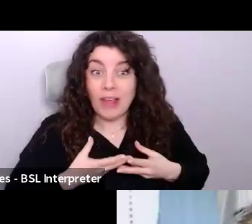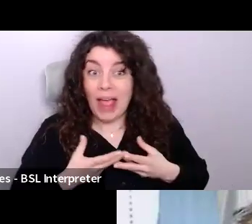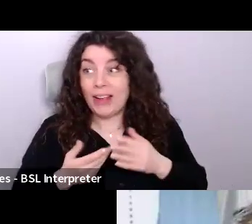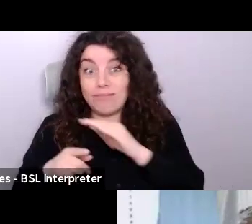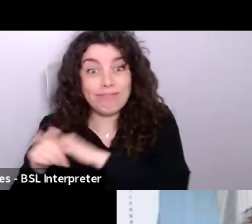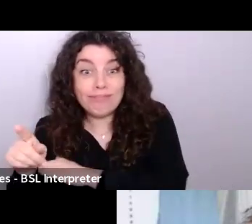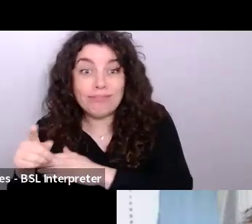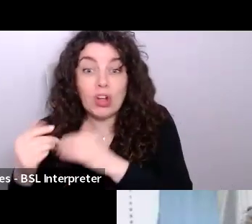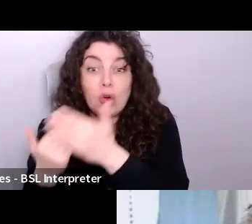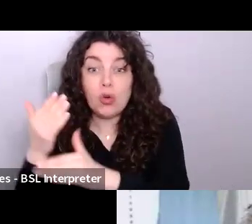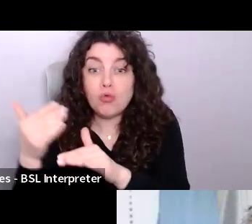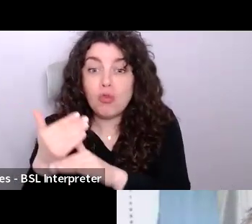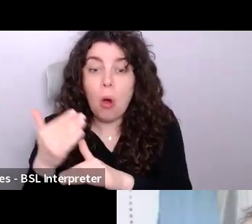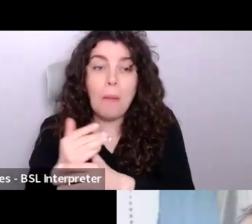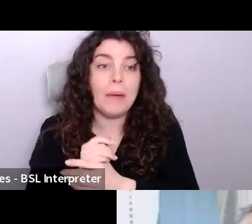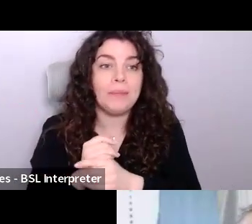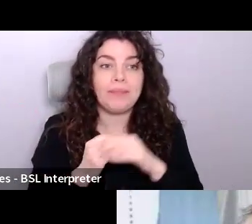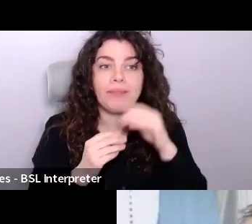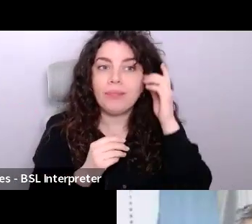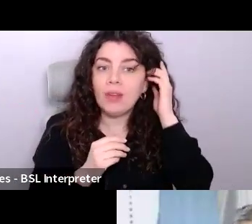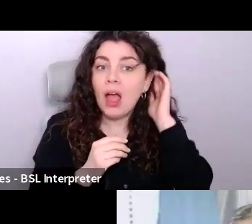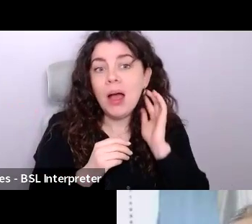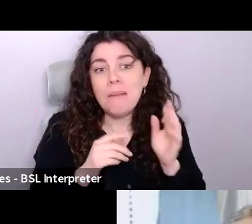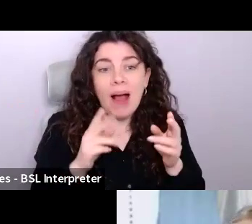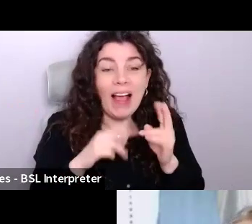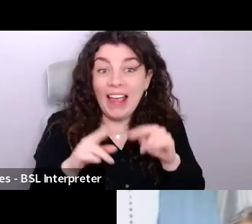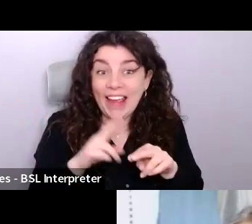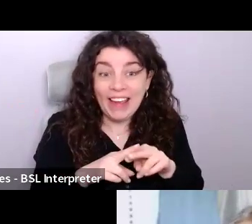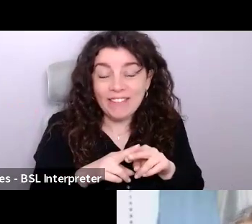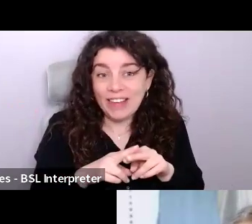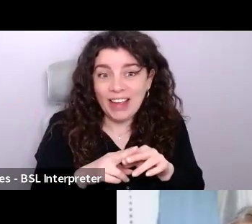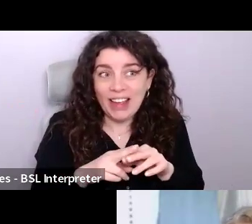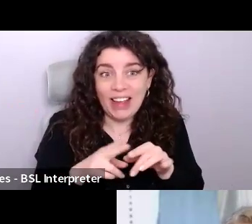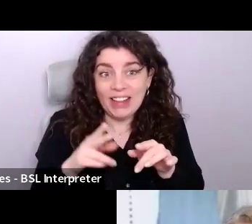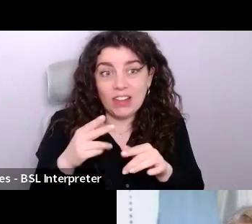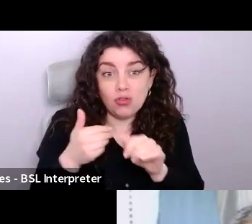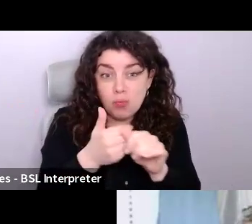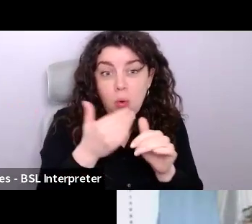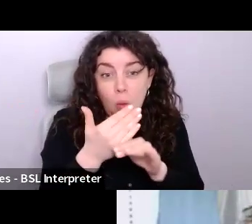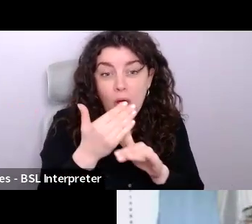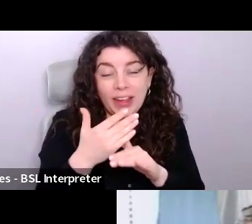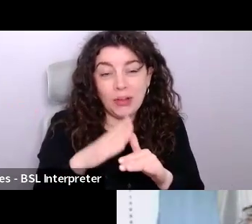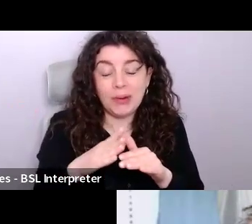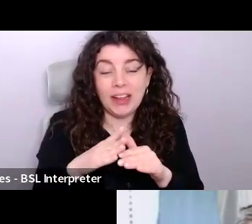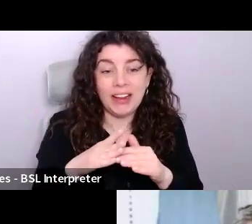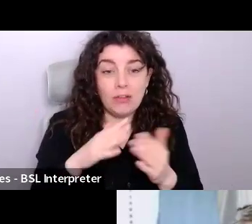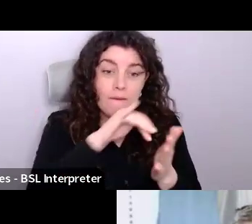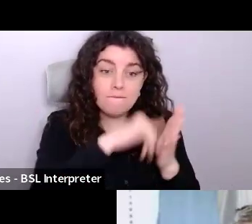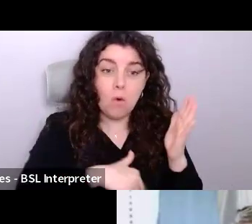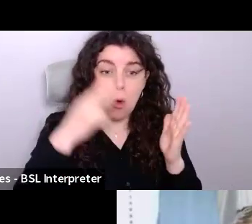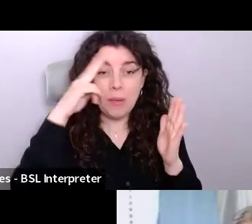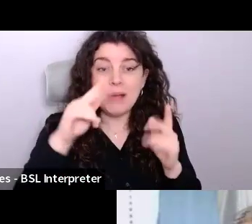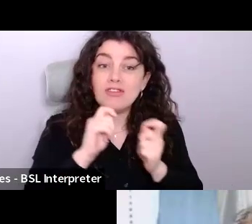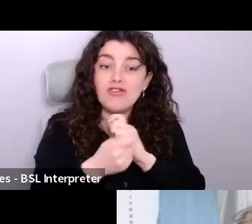not something that was physically bought and you already have it, for example, a support worker, what you need to do is submit a change of